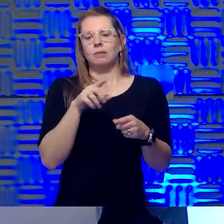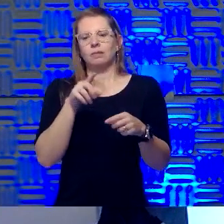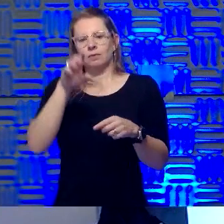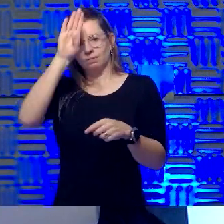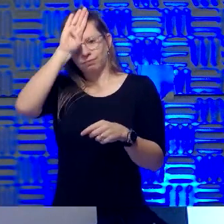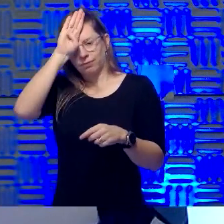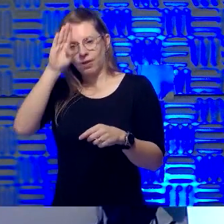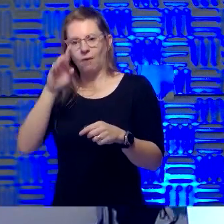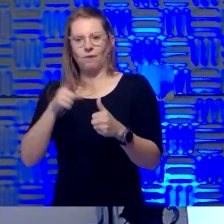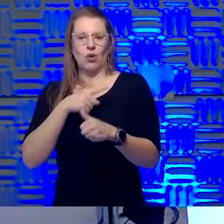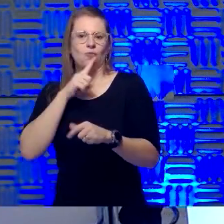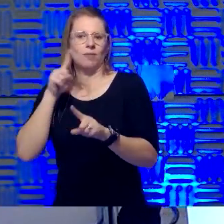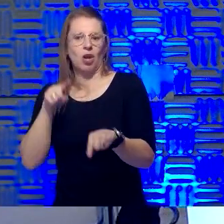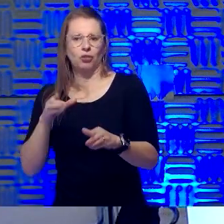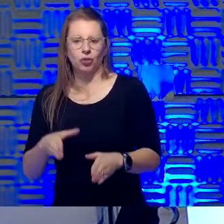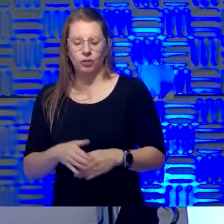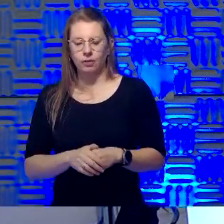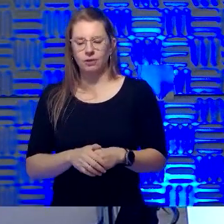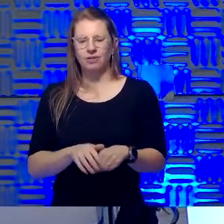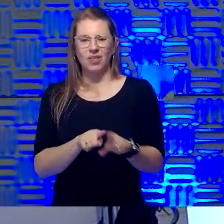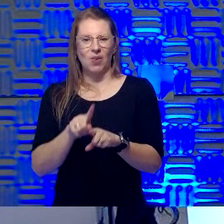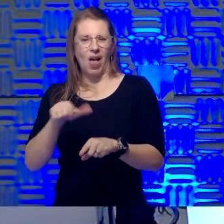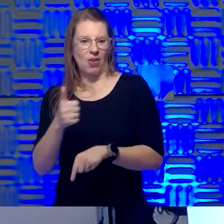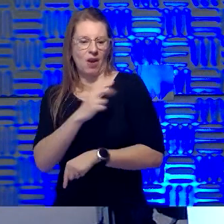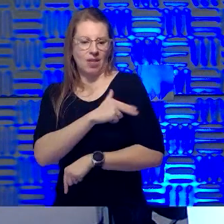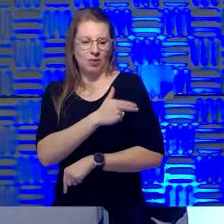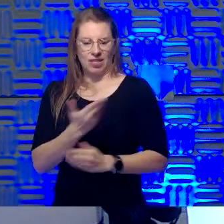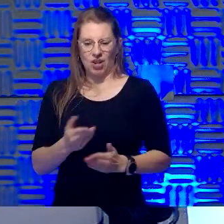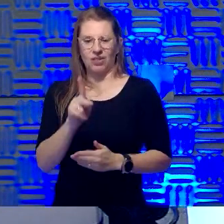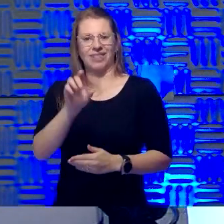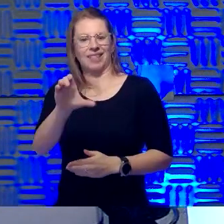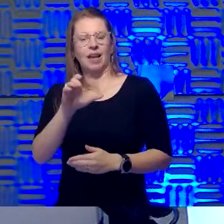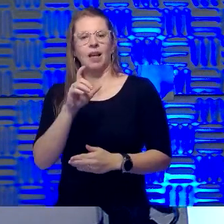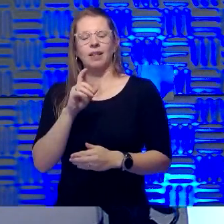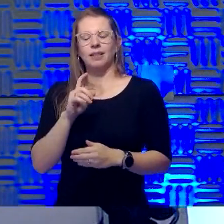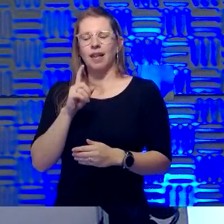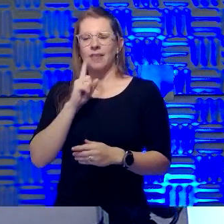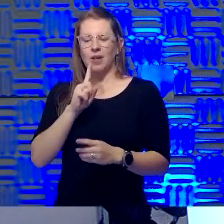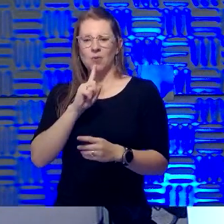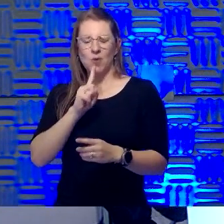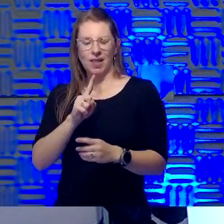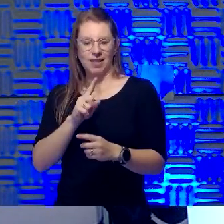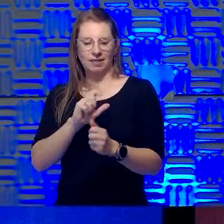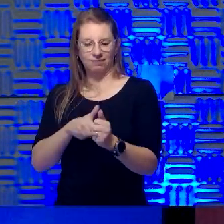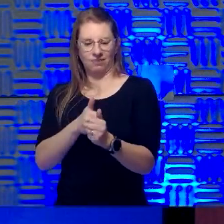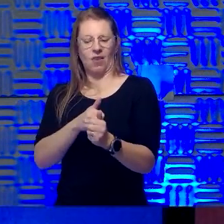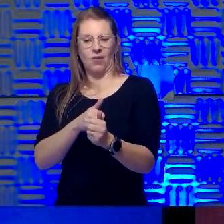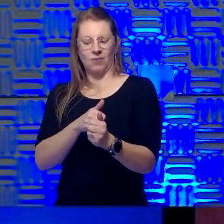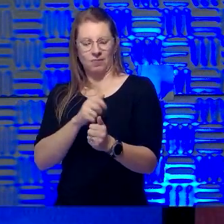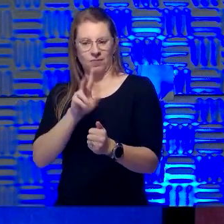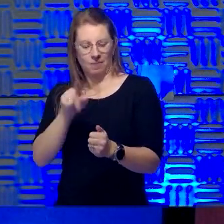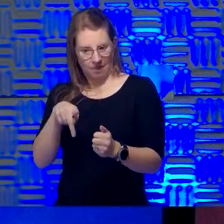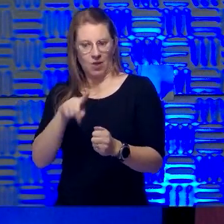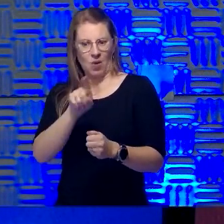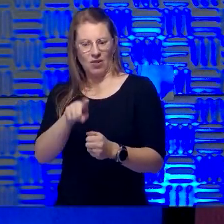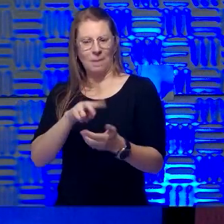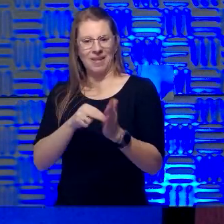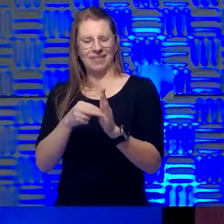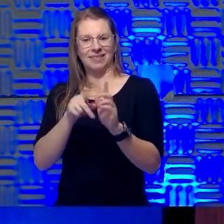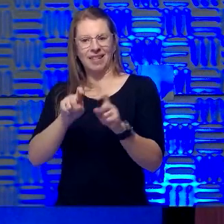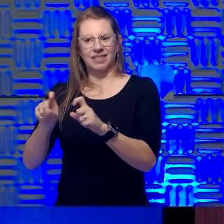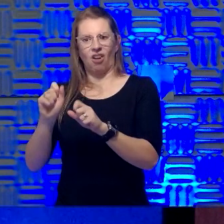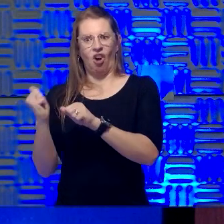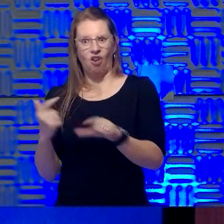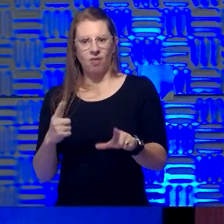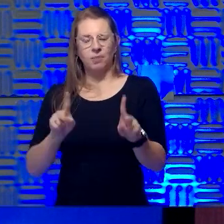other hospitals here in Kansas City. So, I think the follow-up question is, do we test every staff member? And that's a great question, and I think it's